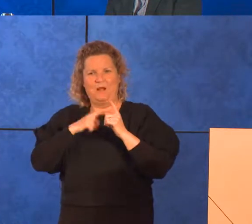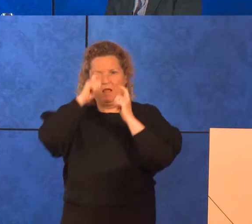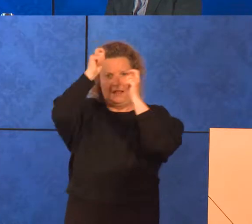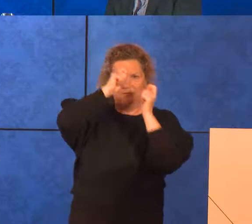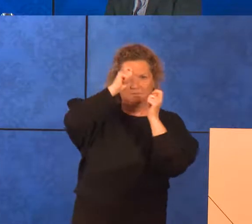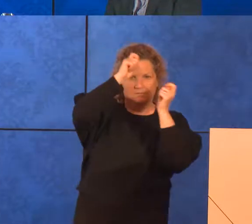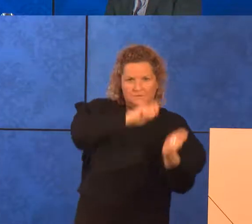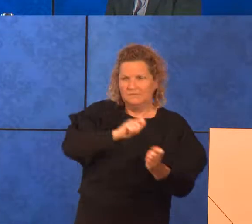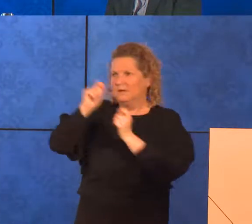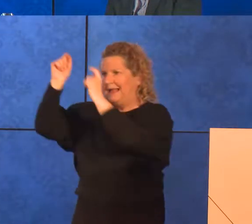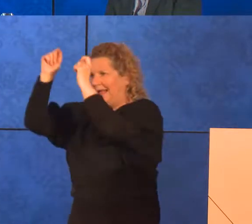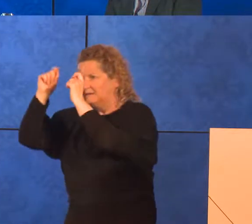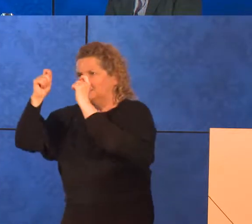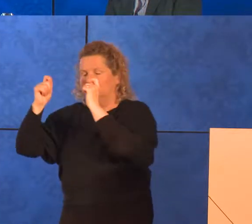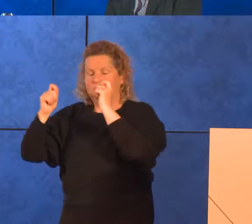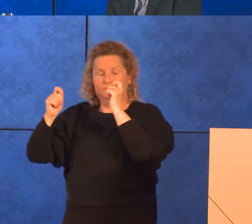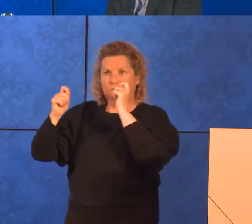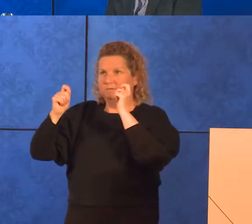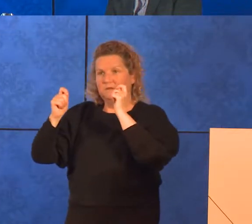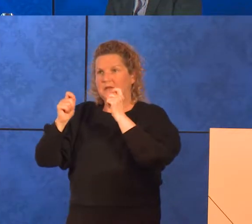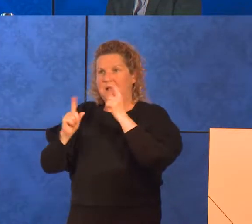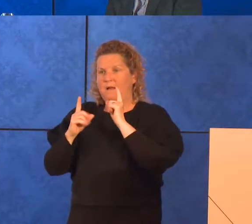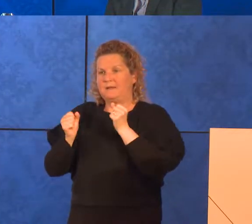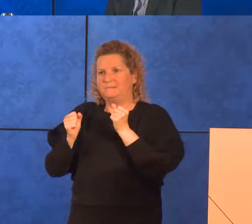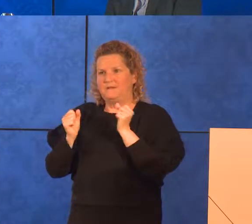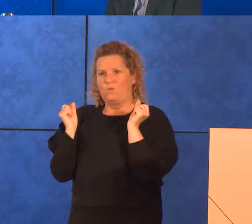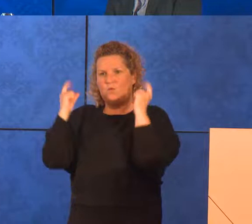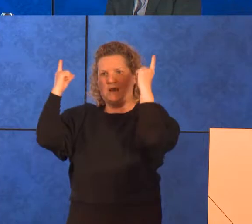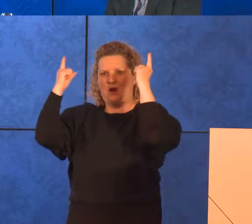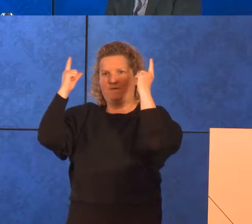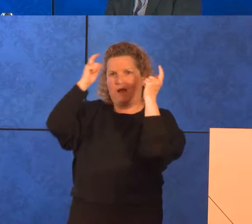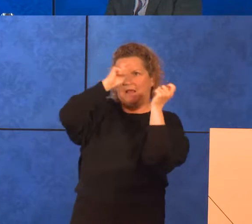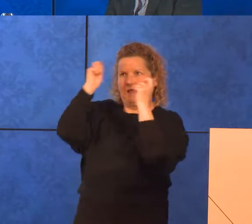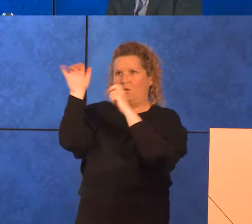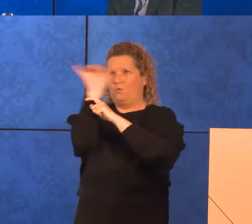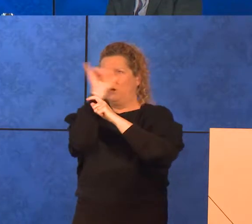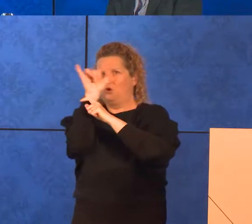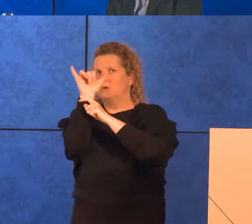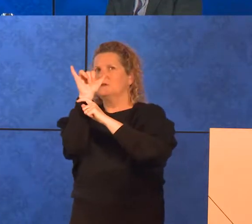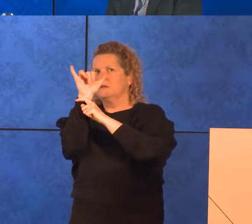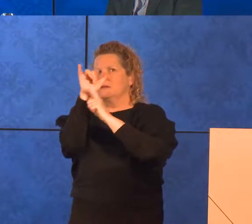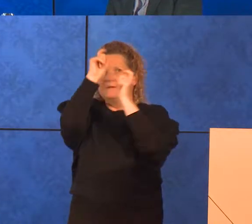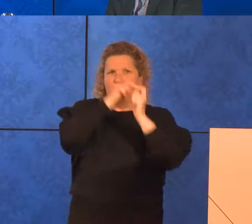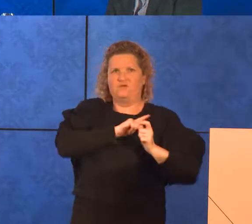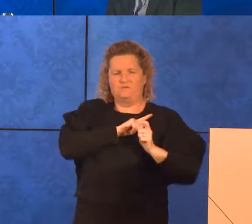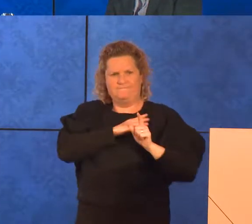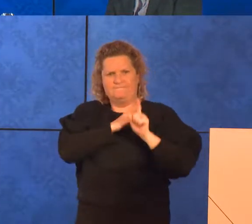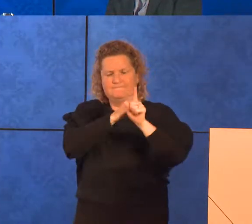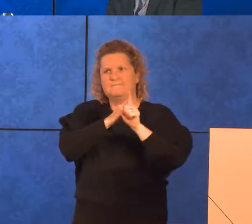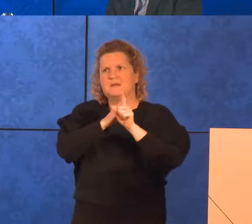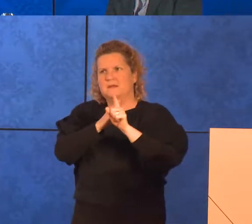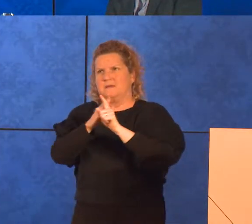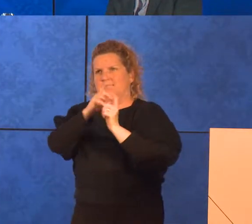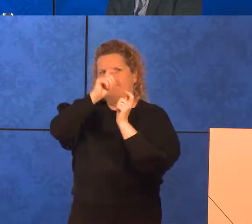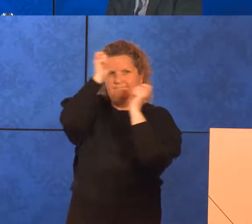So I think at times, I just had to be really conscious of what hat I was wearing and put some sort of self-care and boundaries